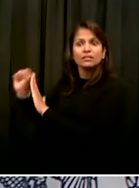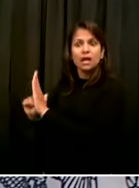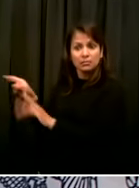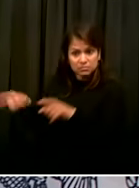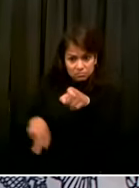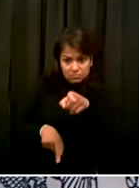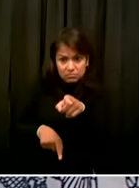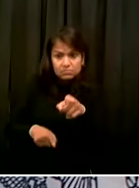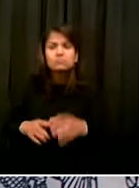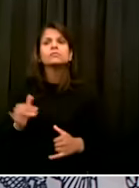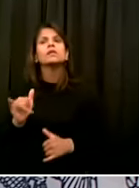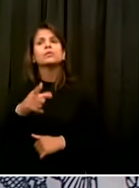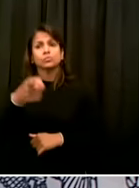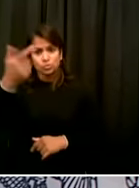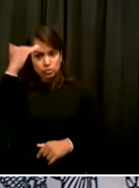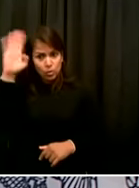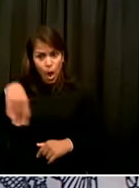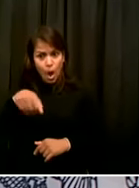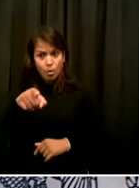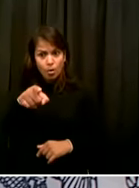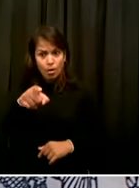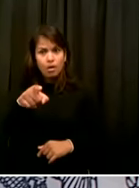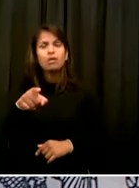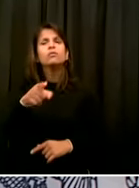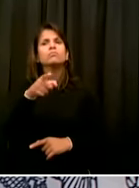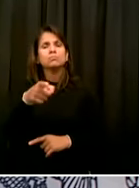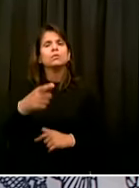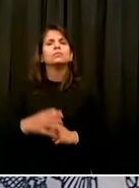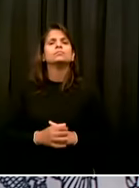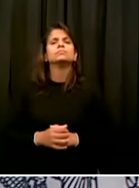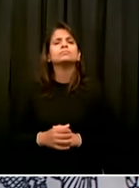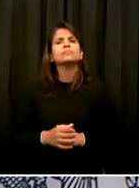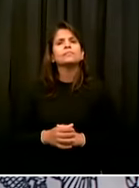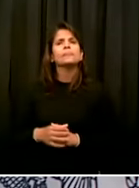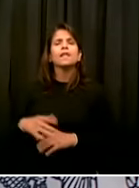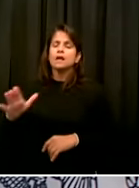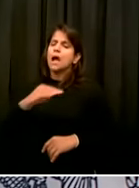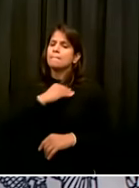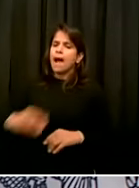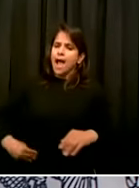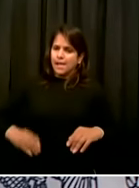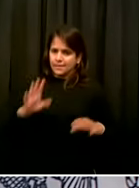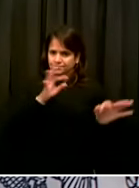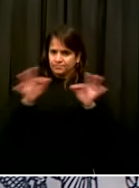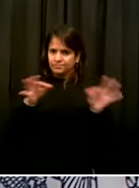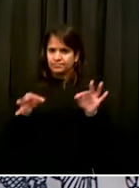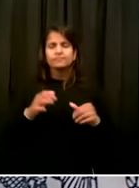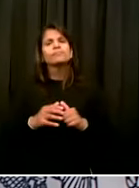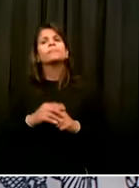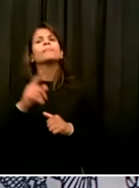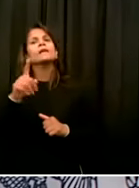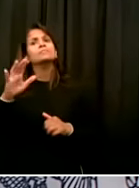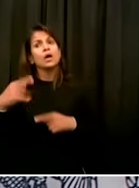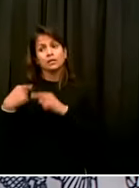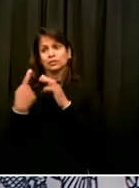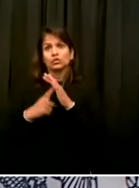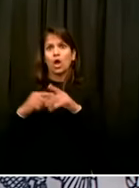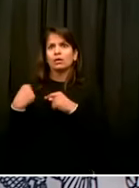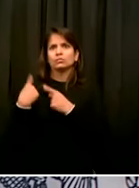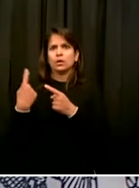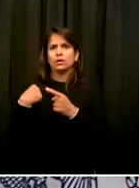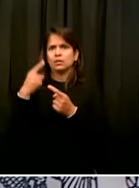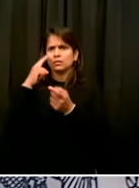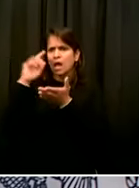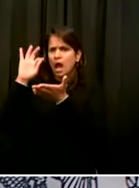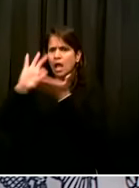The work we're doing to reach travelers has been ramping up day by day. But Dr. Chokshi, Dr. Varma might